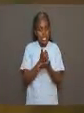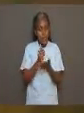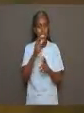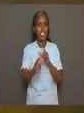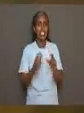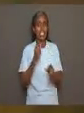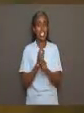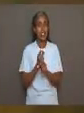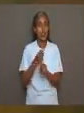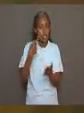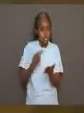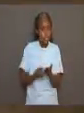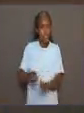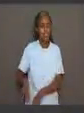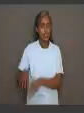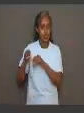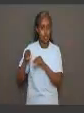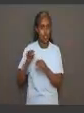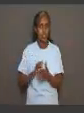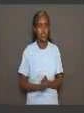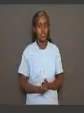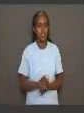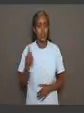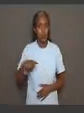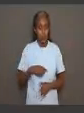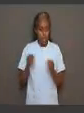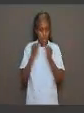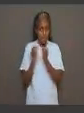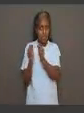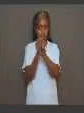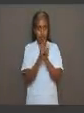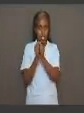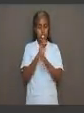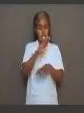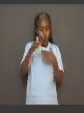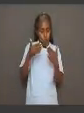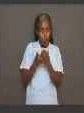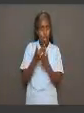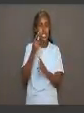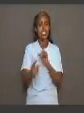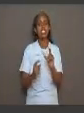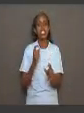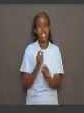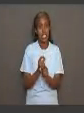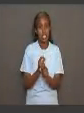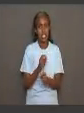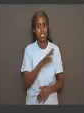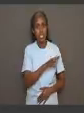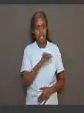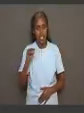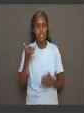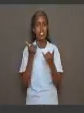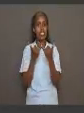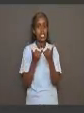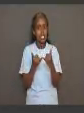age of these students, we add together all the ages and